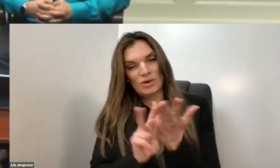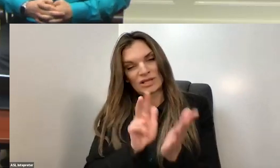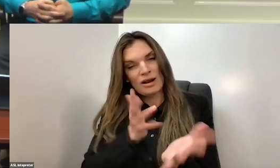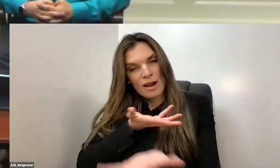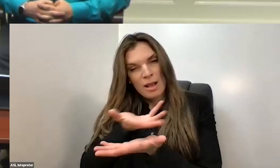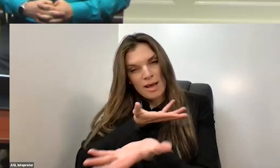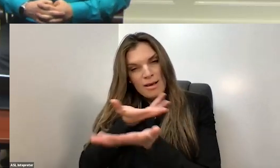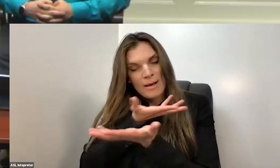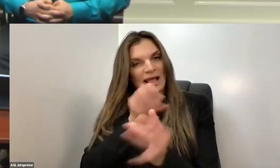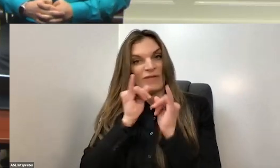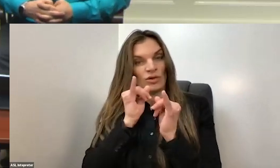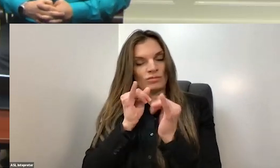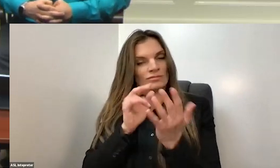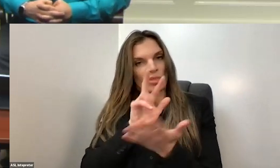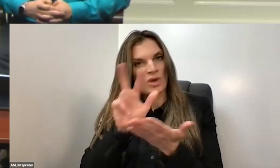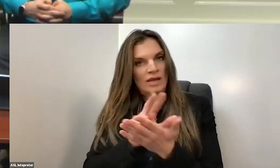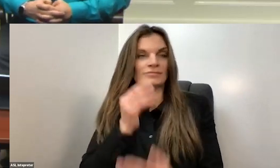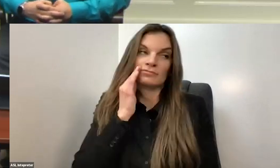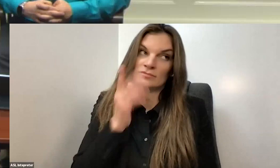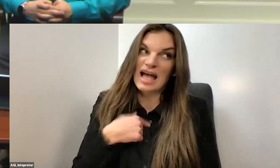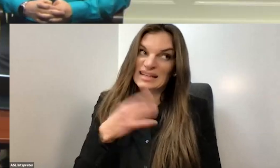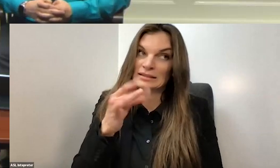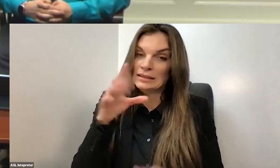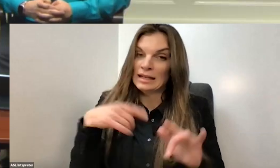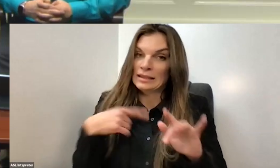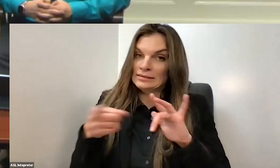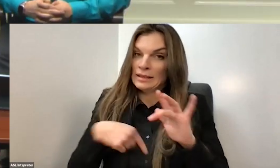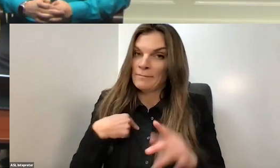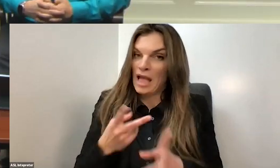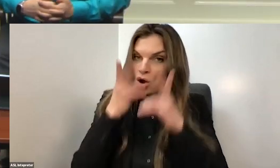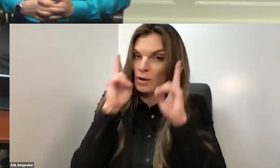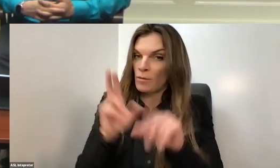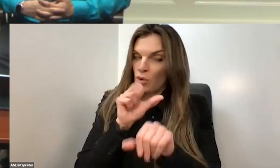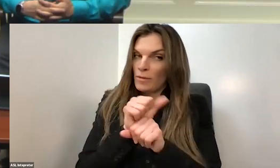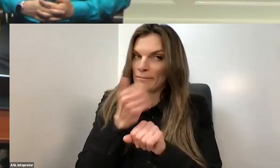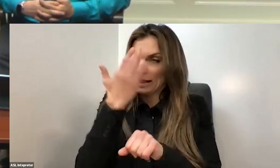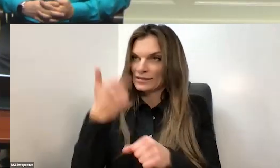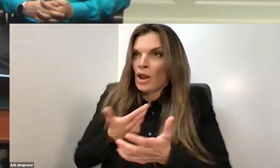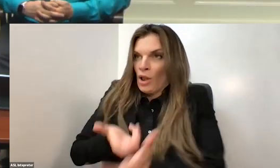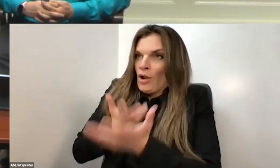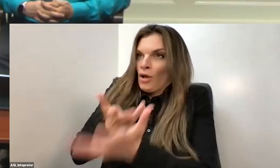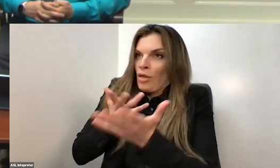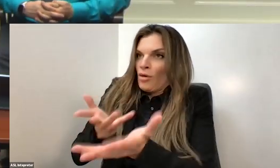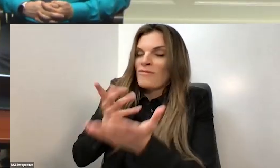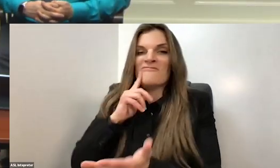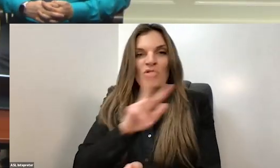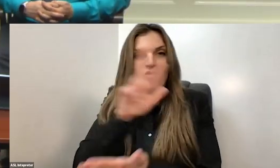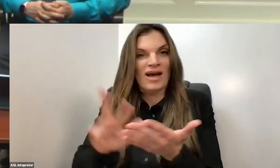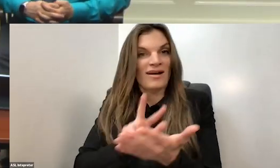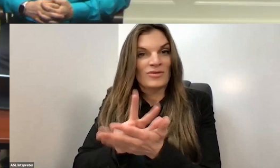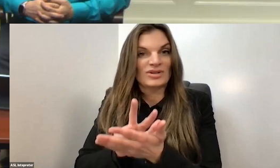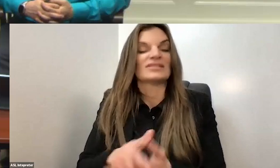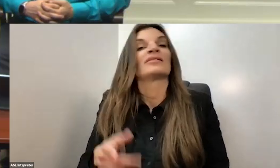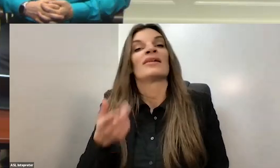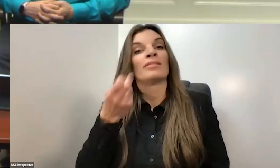I like to mention that I missed a haircut appointment for. That ended up becoming a